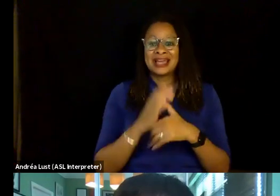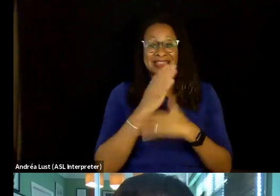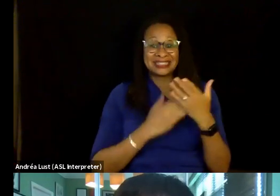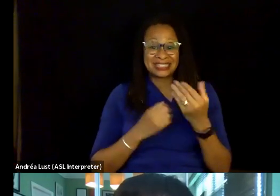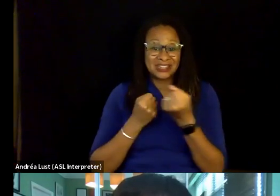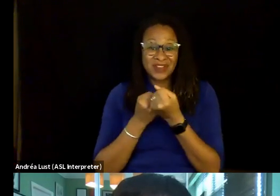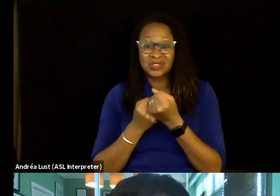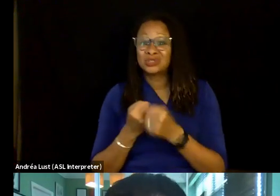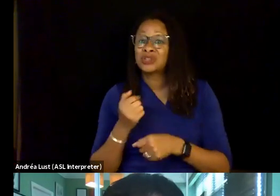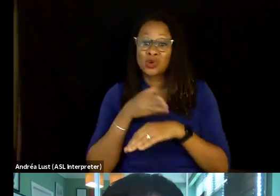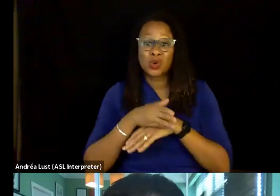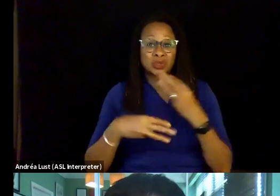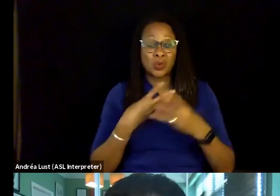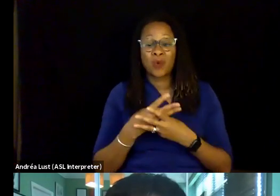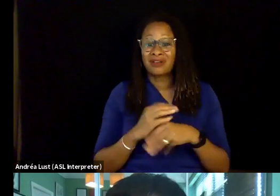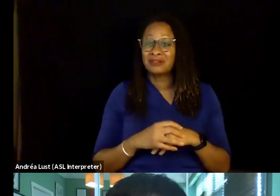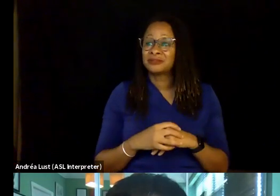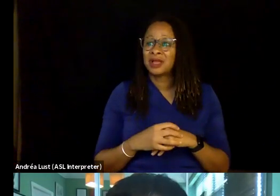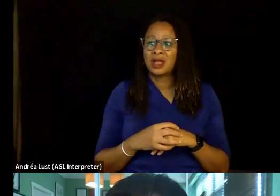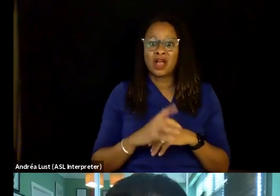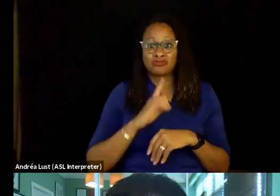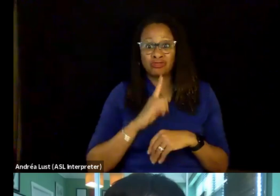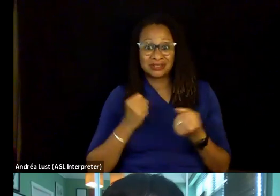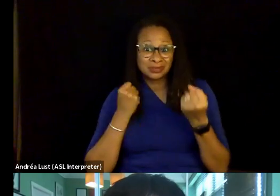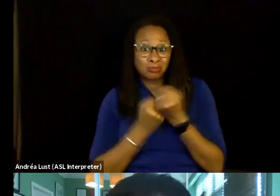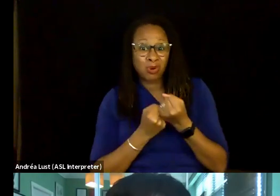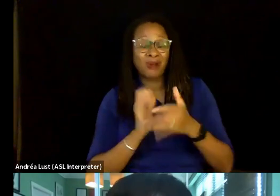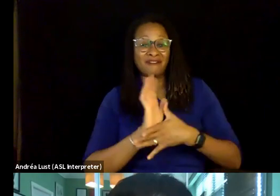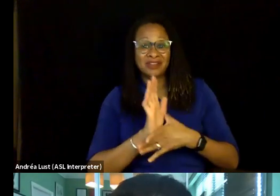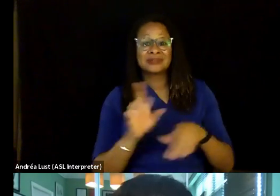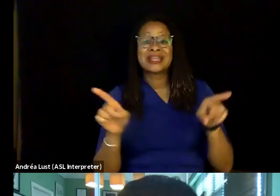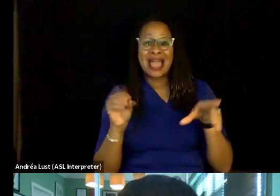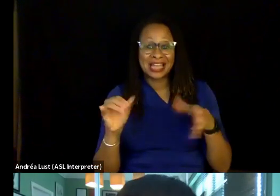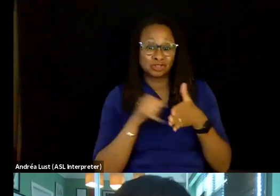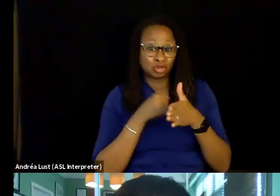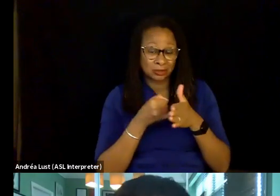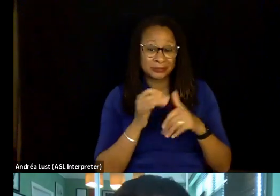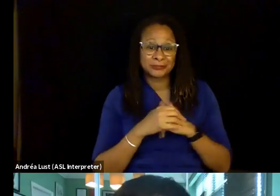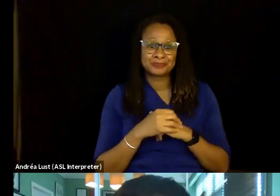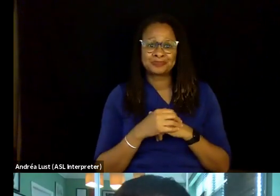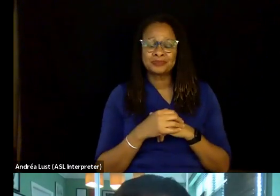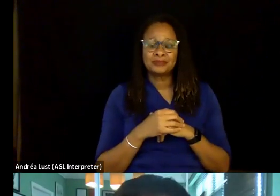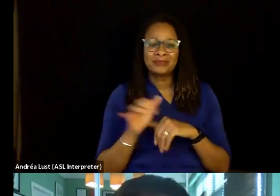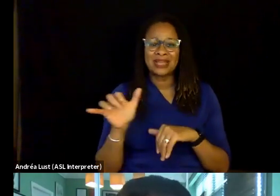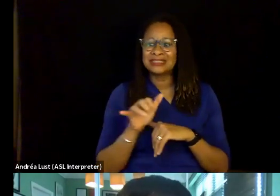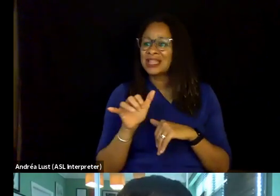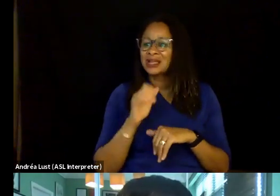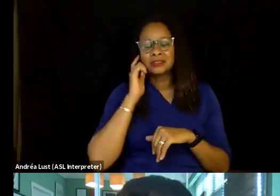the world actually back films and journalism. It's like the